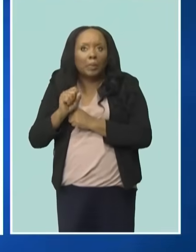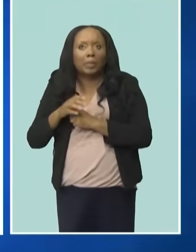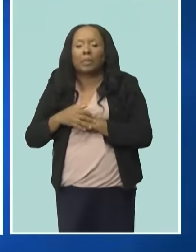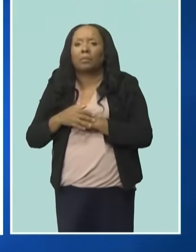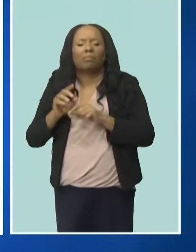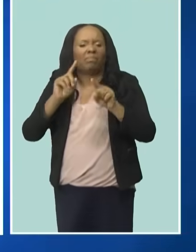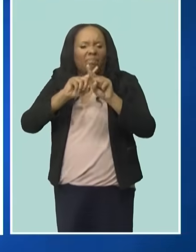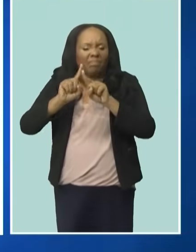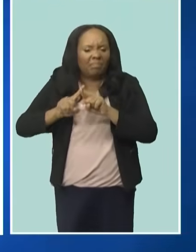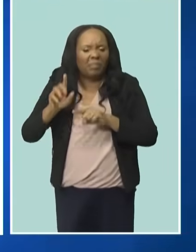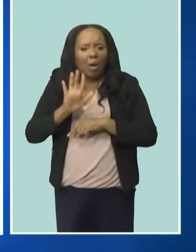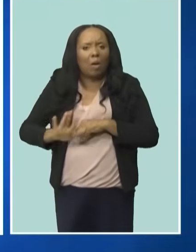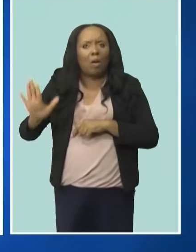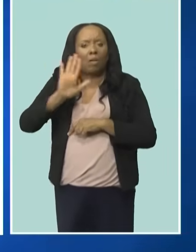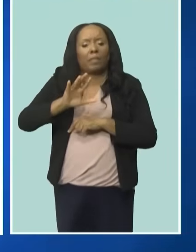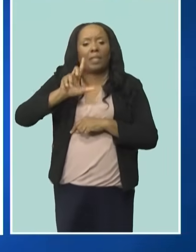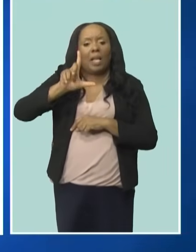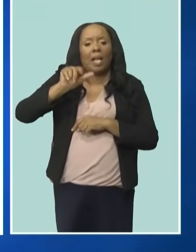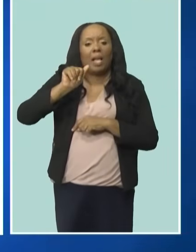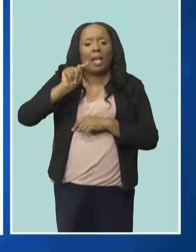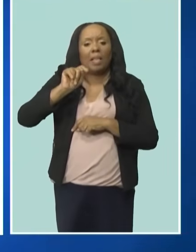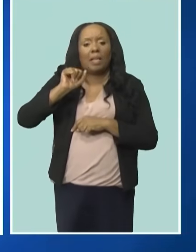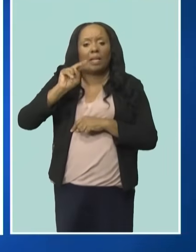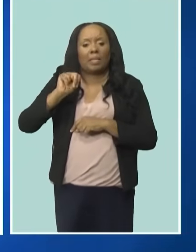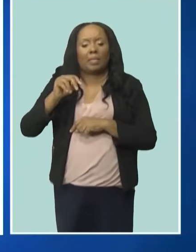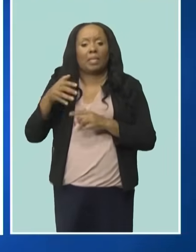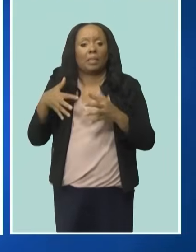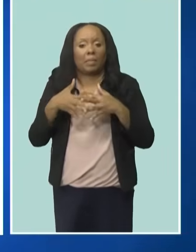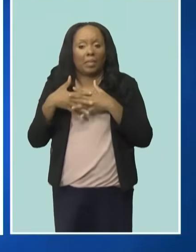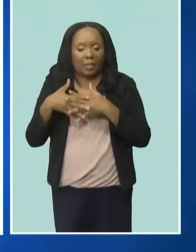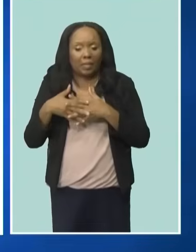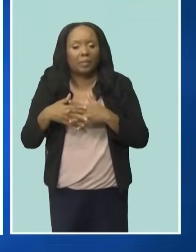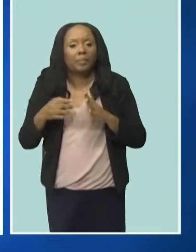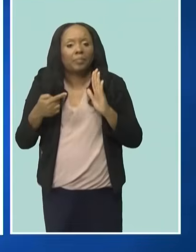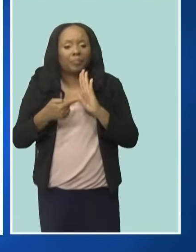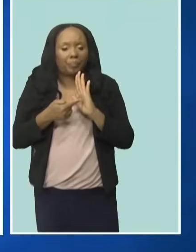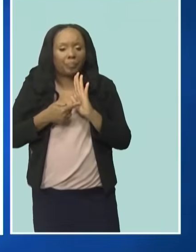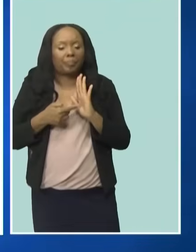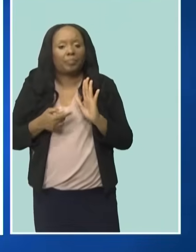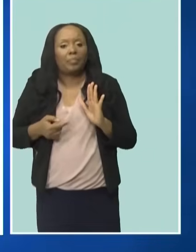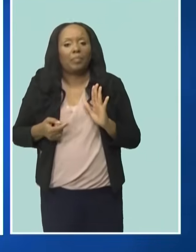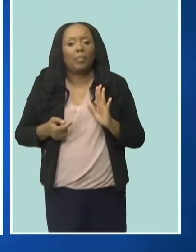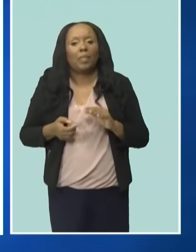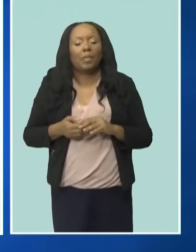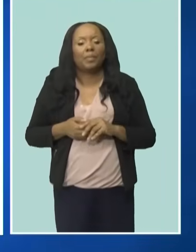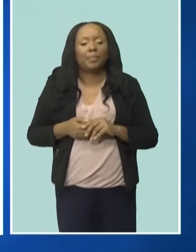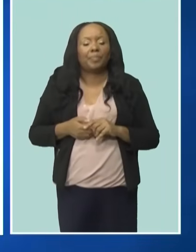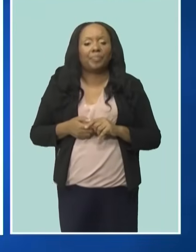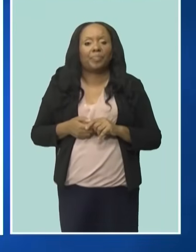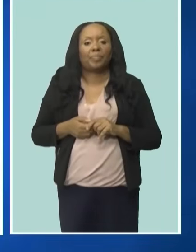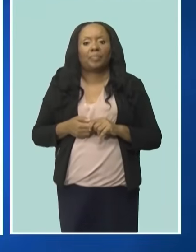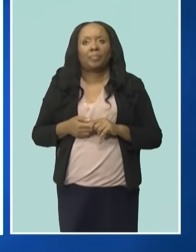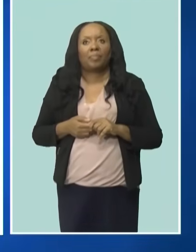instruments across Latin America. Because at the end of the day, we are seeing, for example, we know that